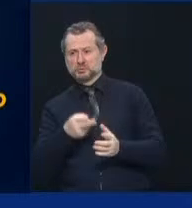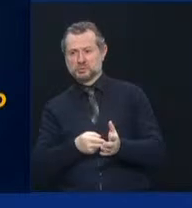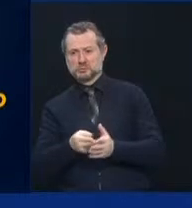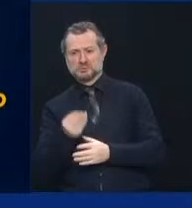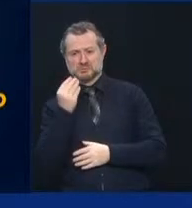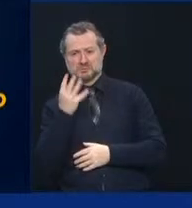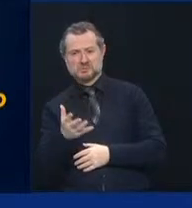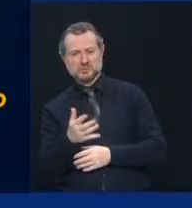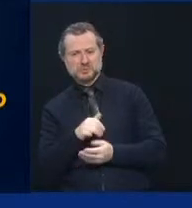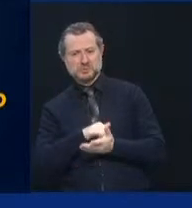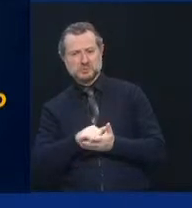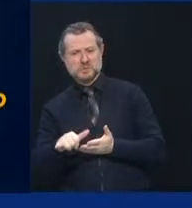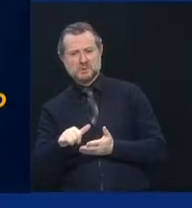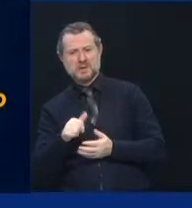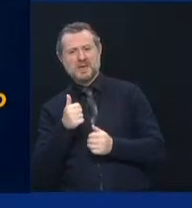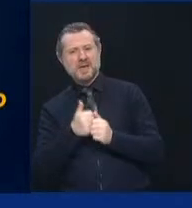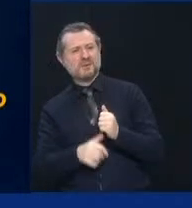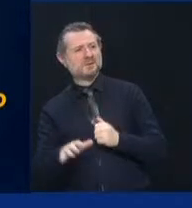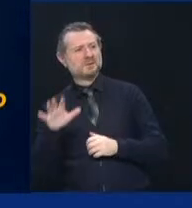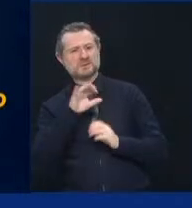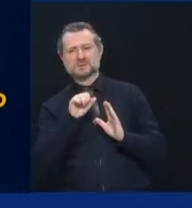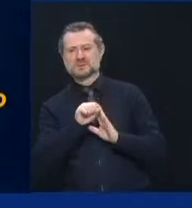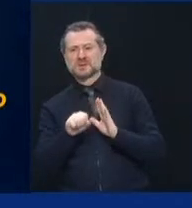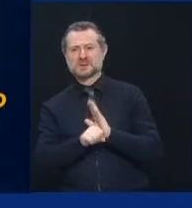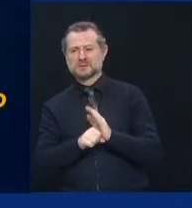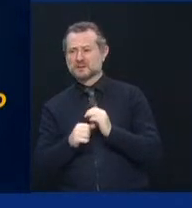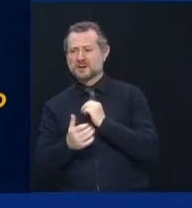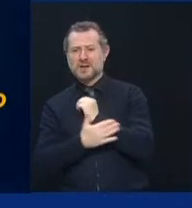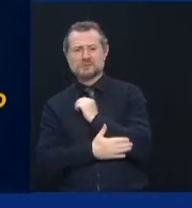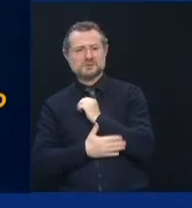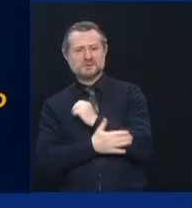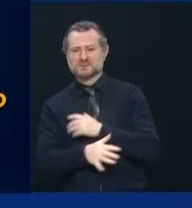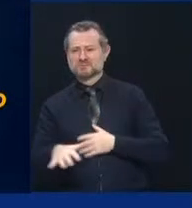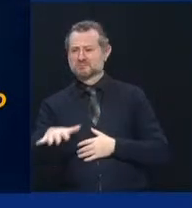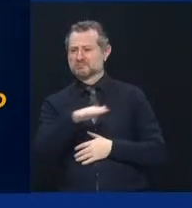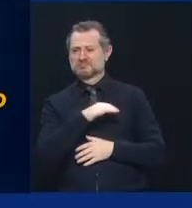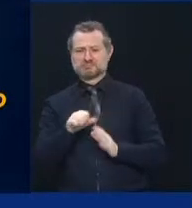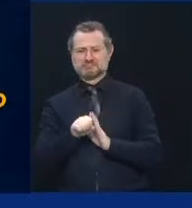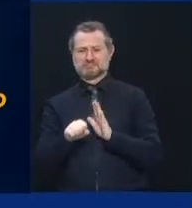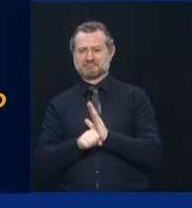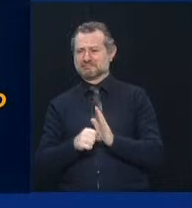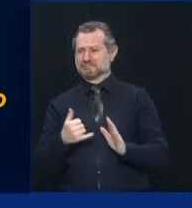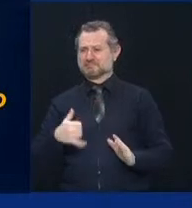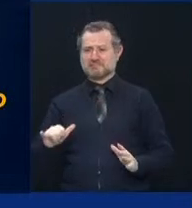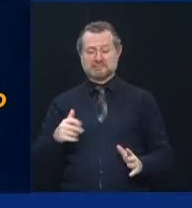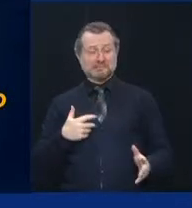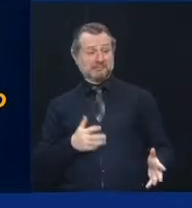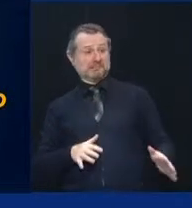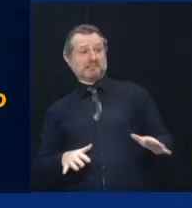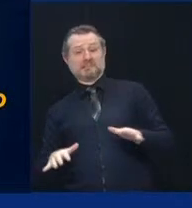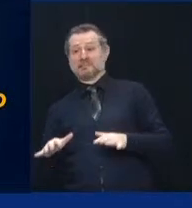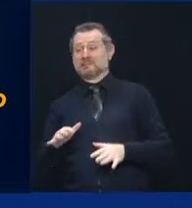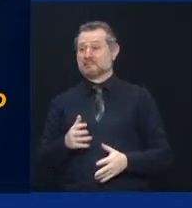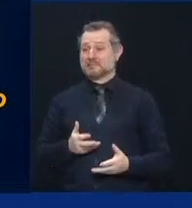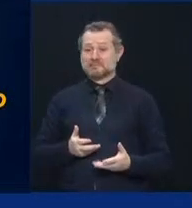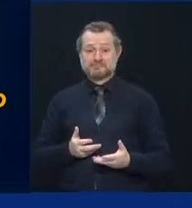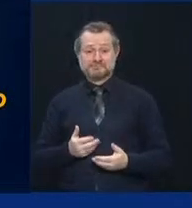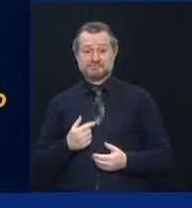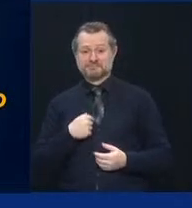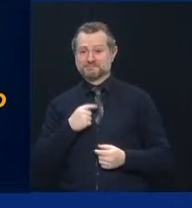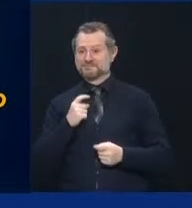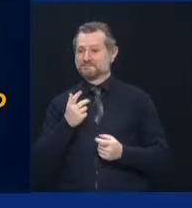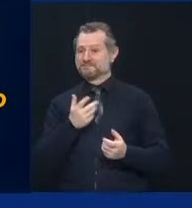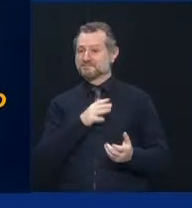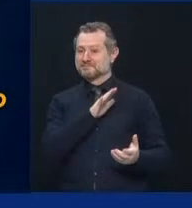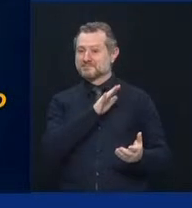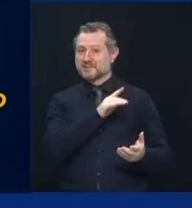state in the country. Some states are still administering their inventory. They